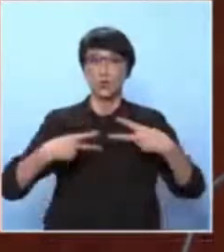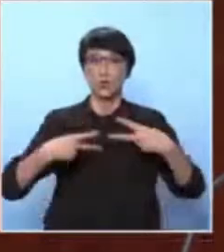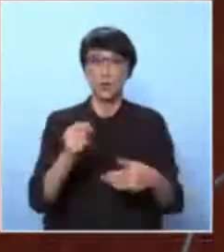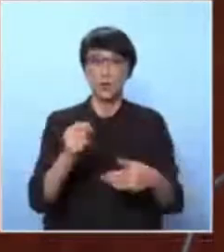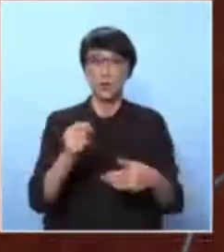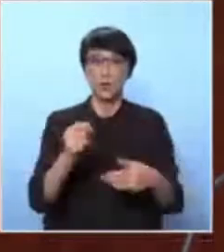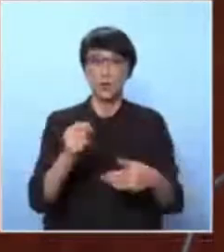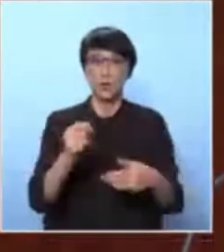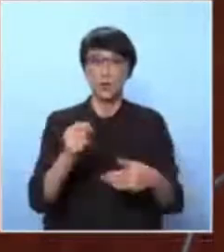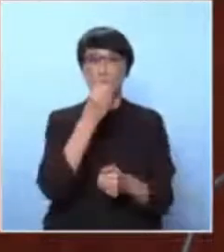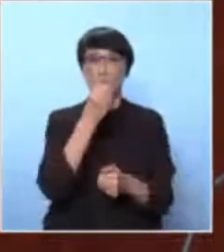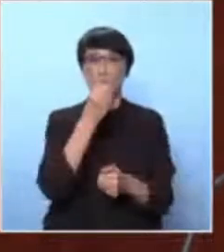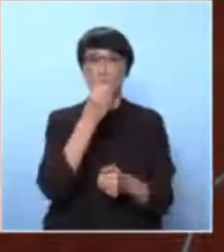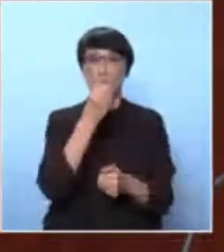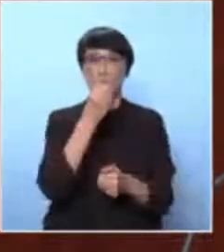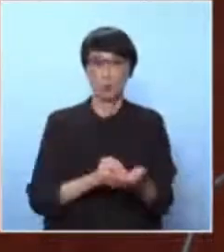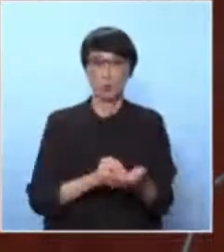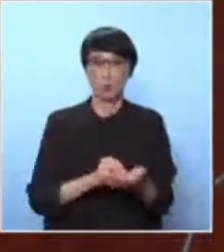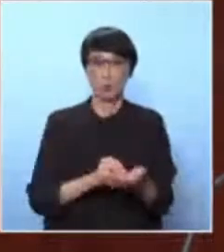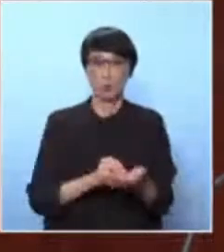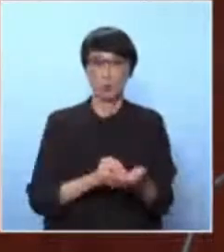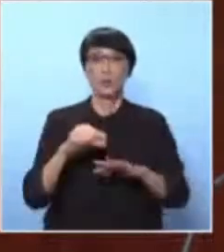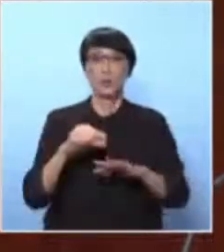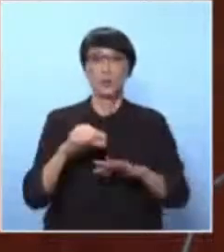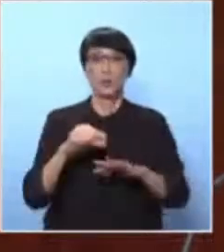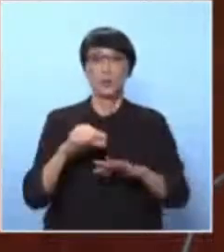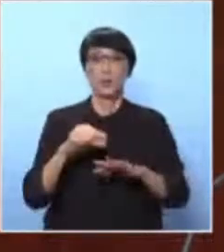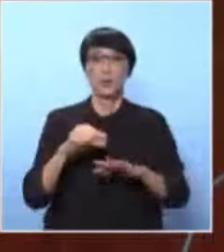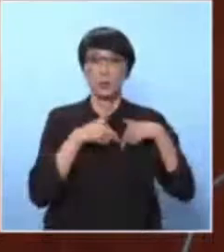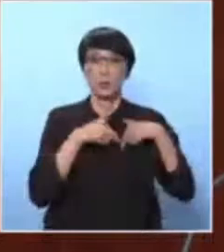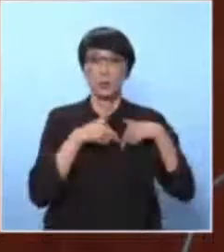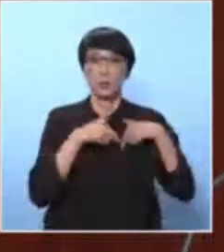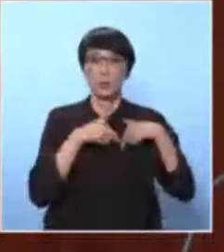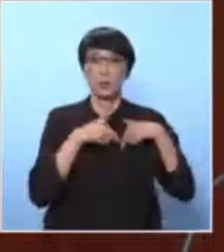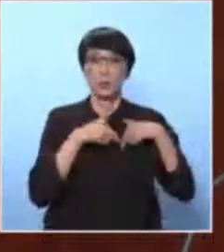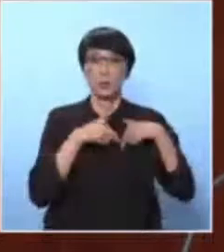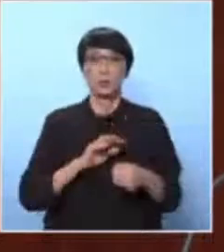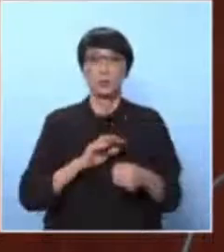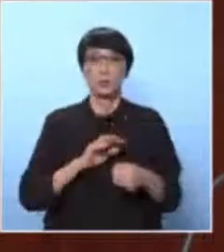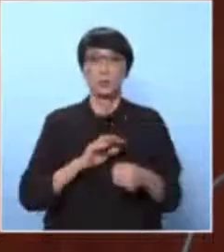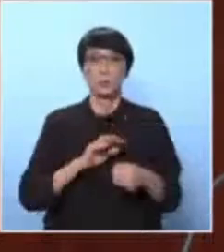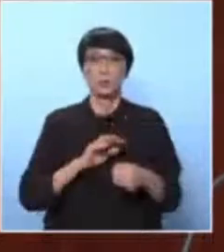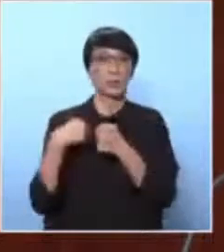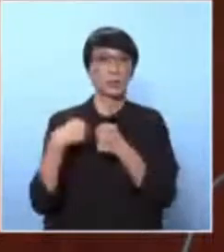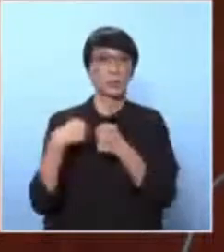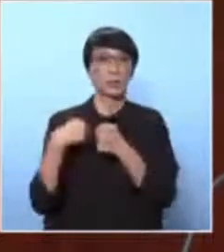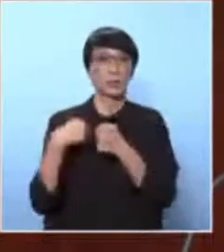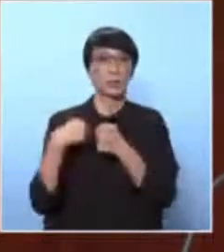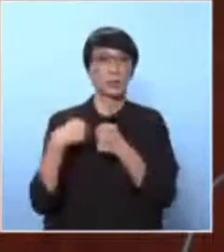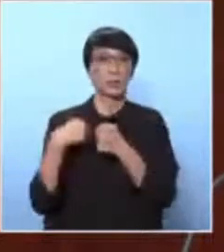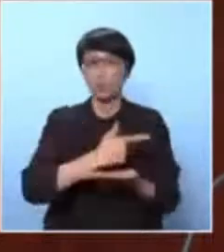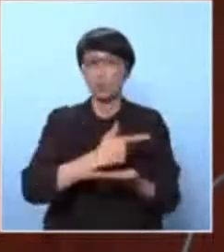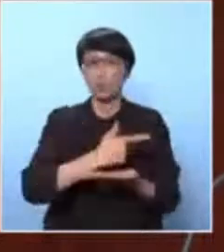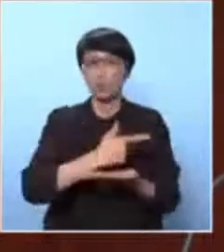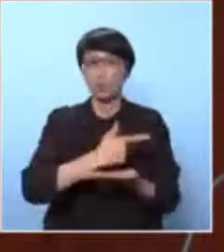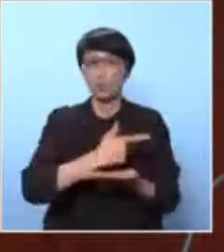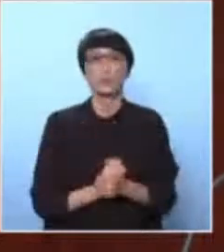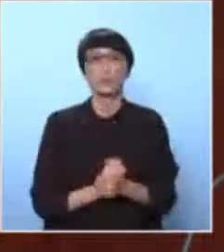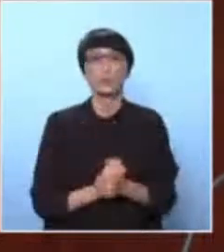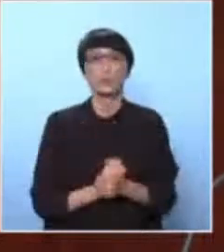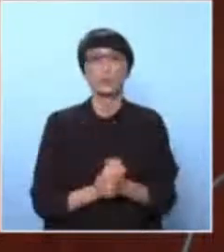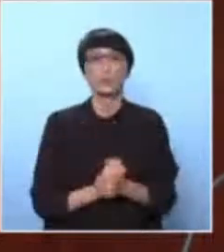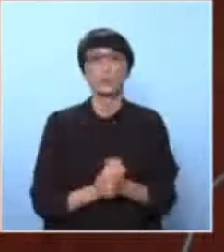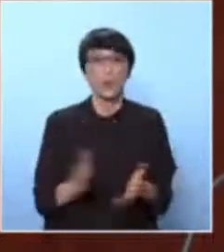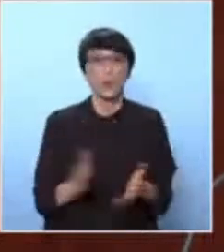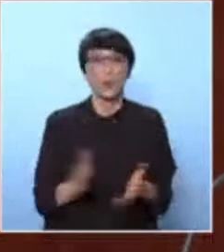as an international financial center and maintaining our competitiveness. The Task Force on Enhancing